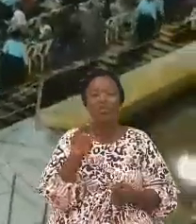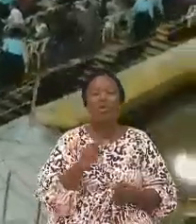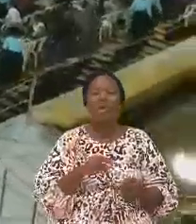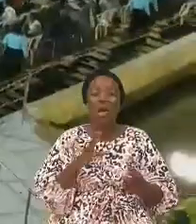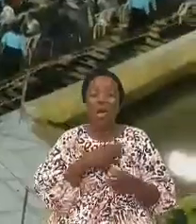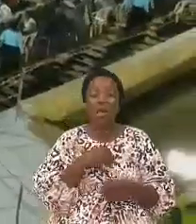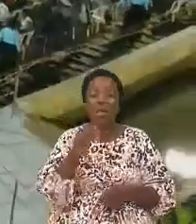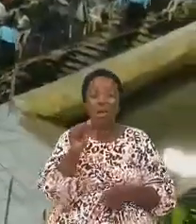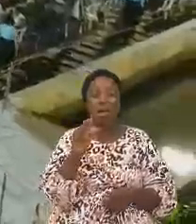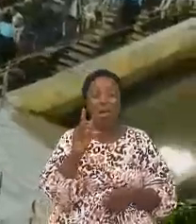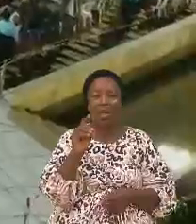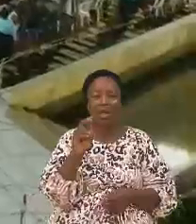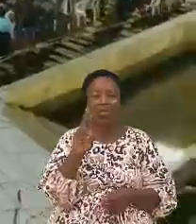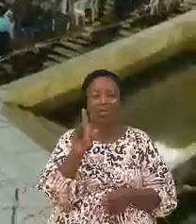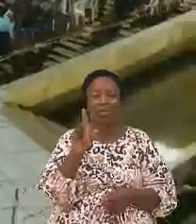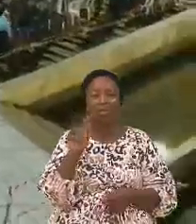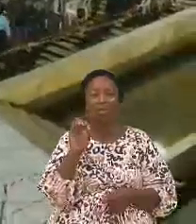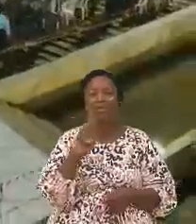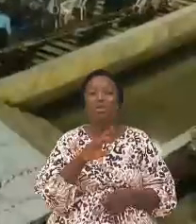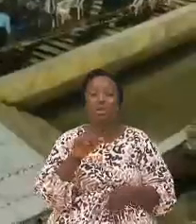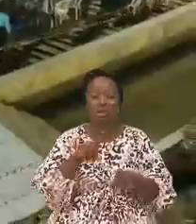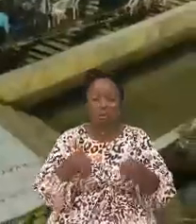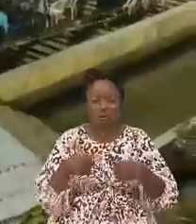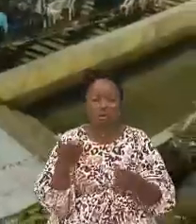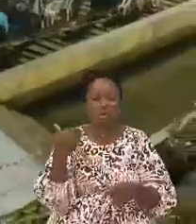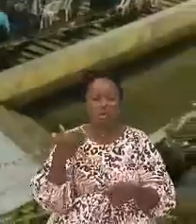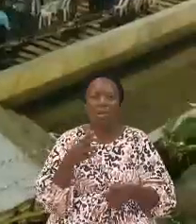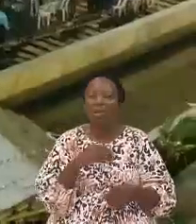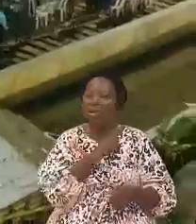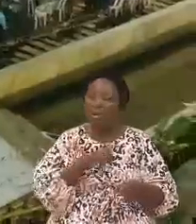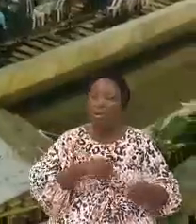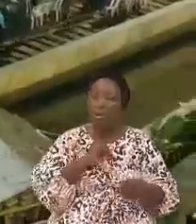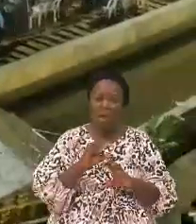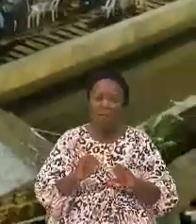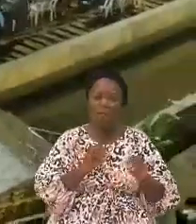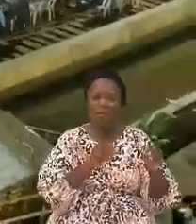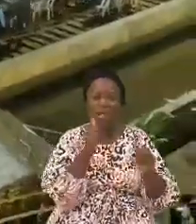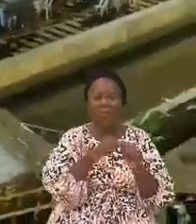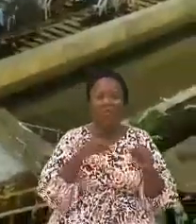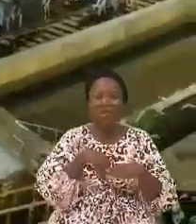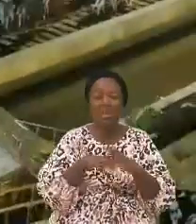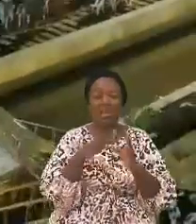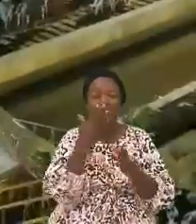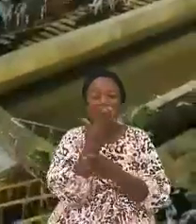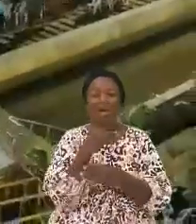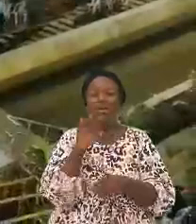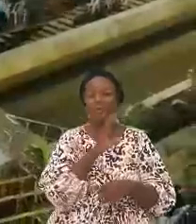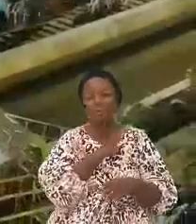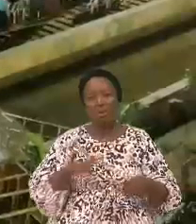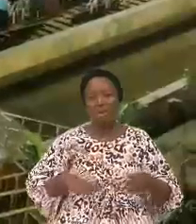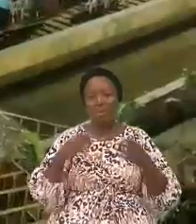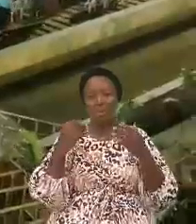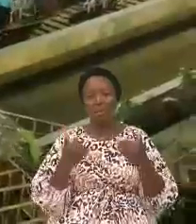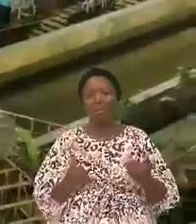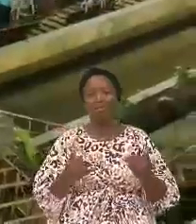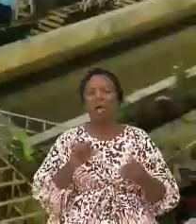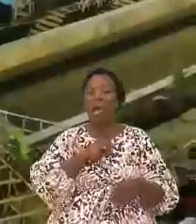Fornication, adultery, gone. Lord, I hand over everything unto